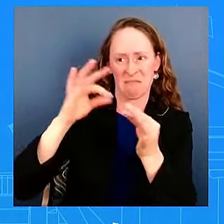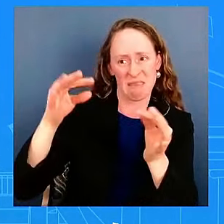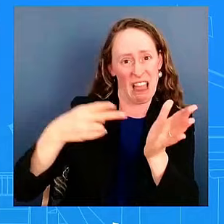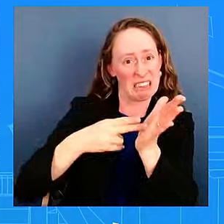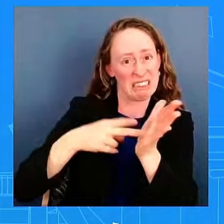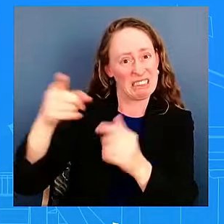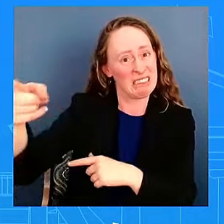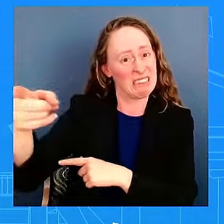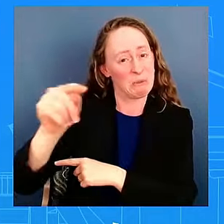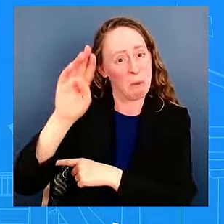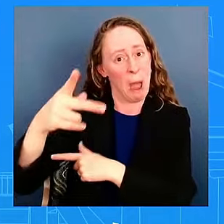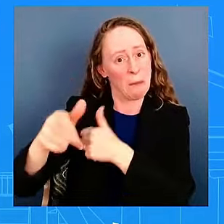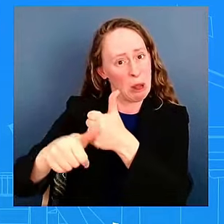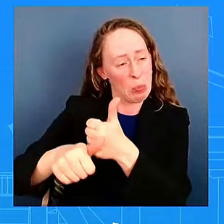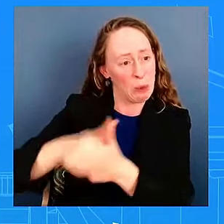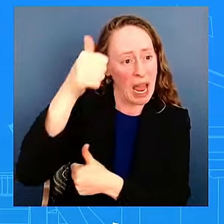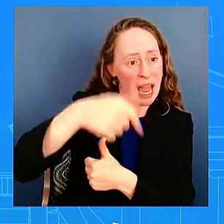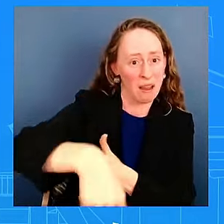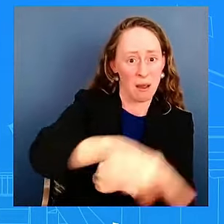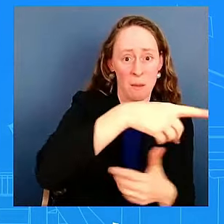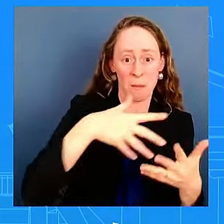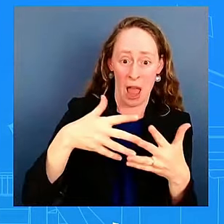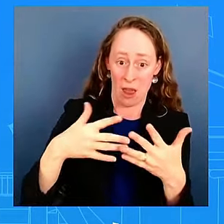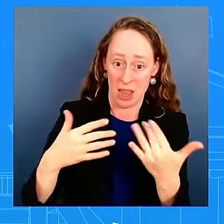going forward? So what I will say is that